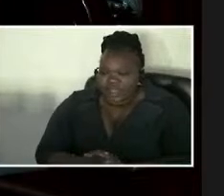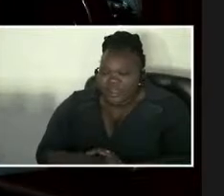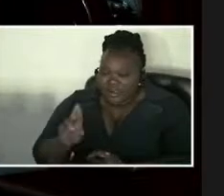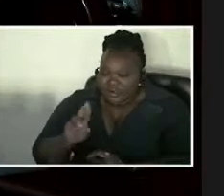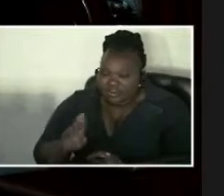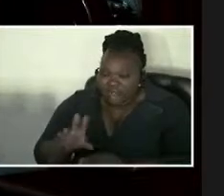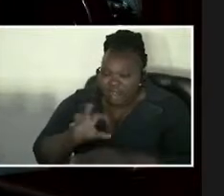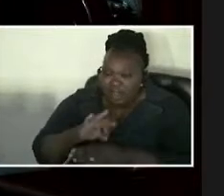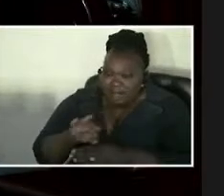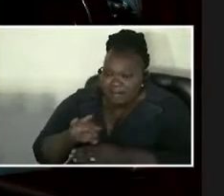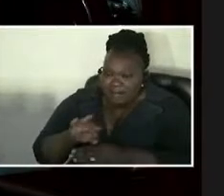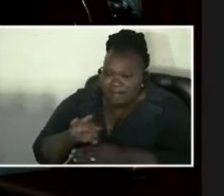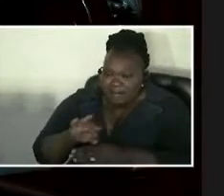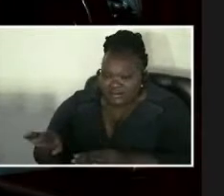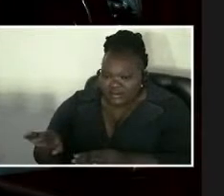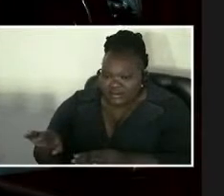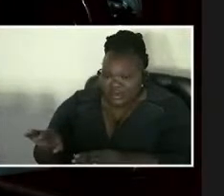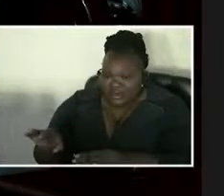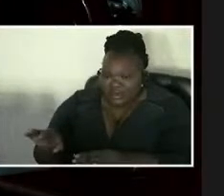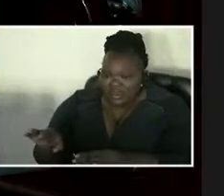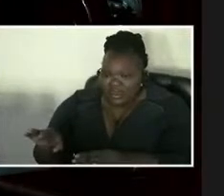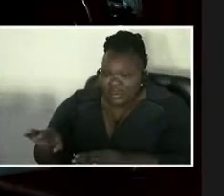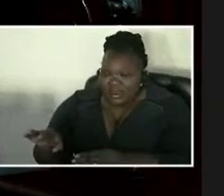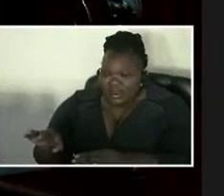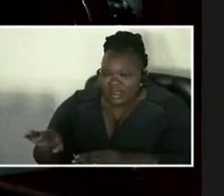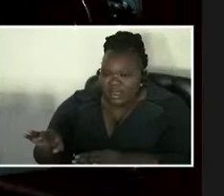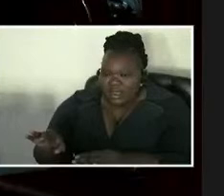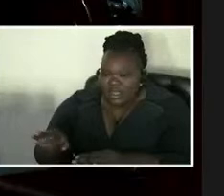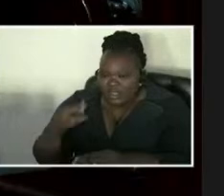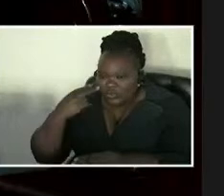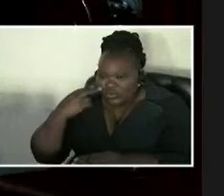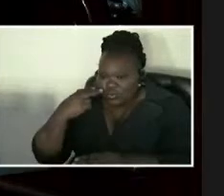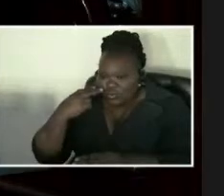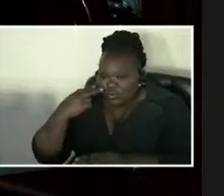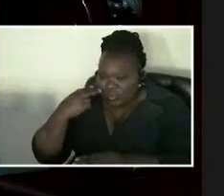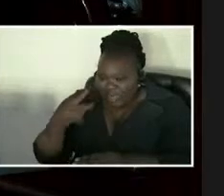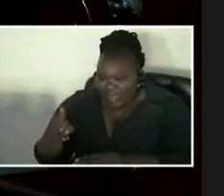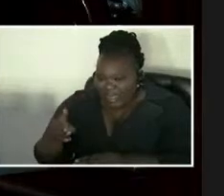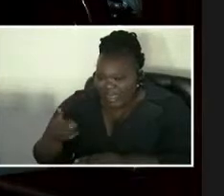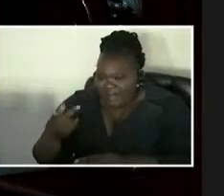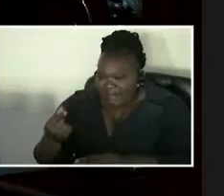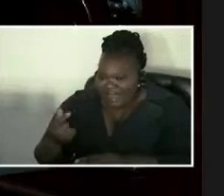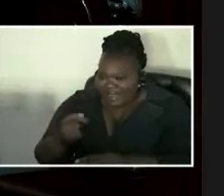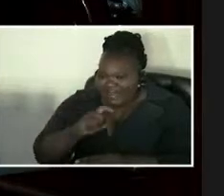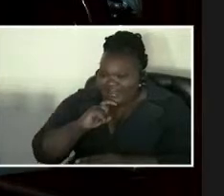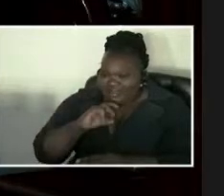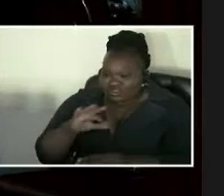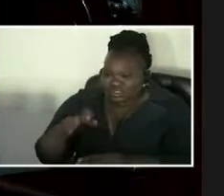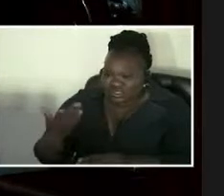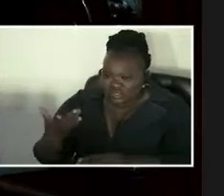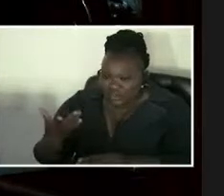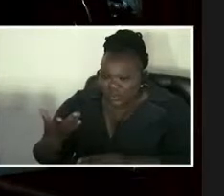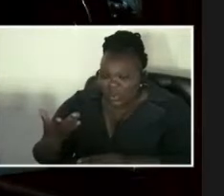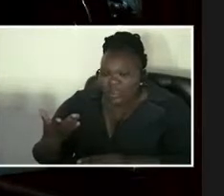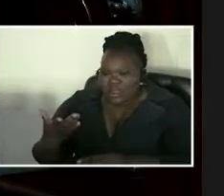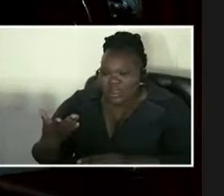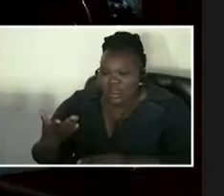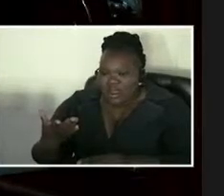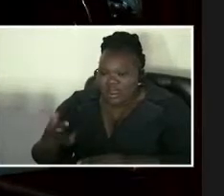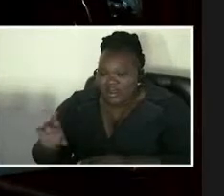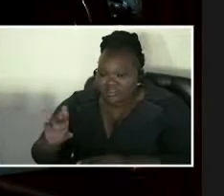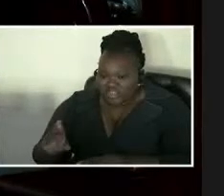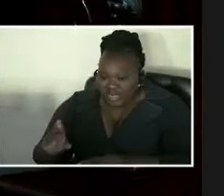plan on our chair is to counter the underfunding that is within the health system accordingly